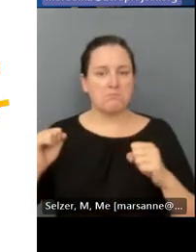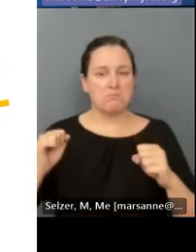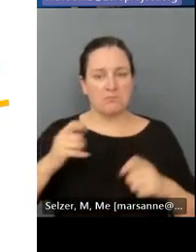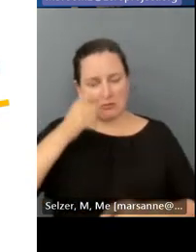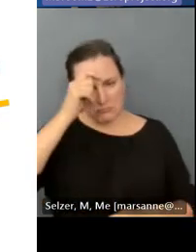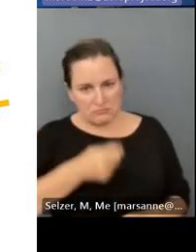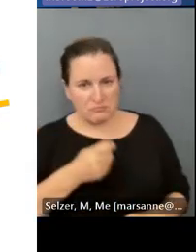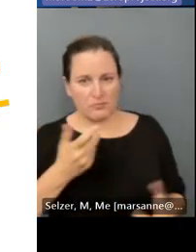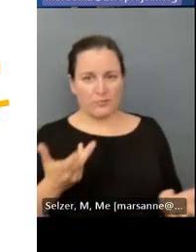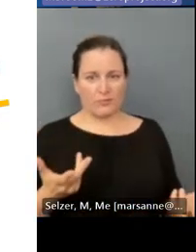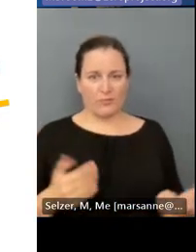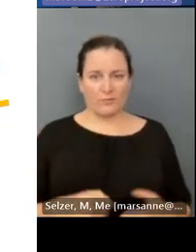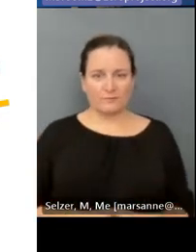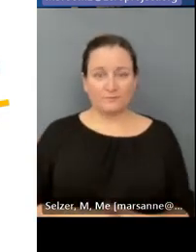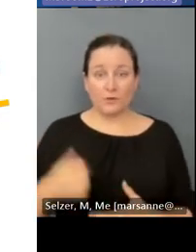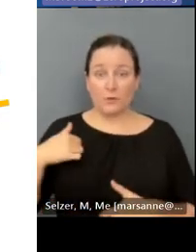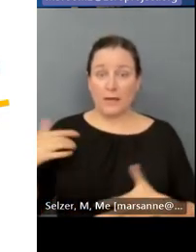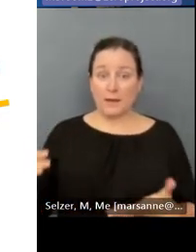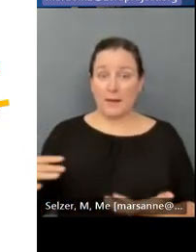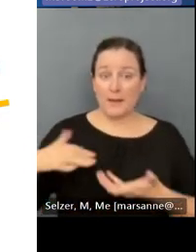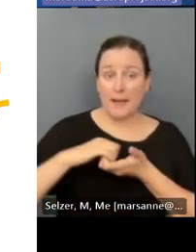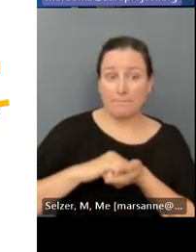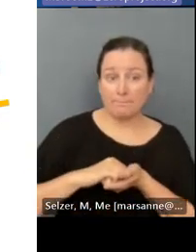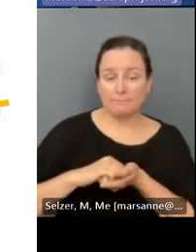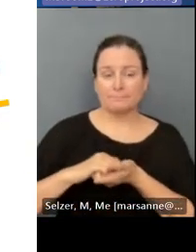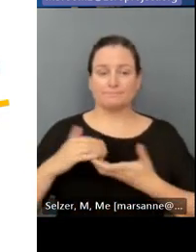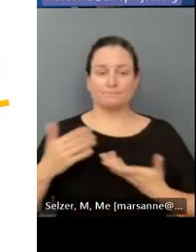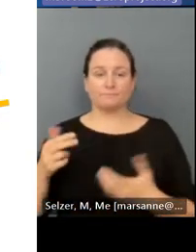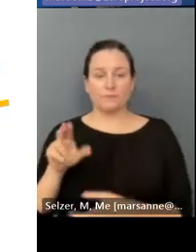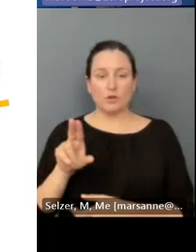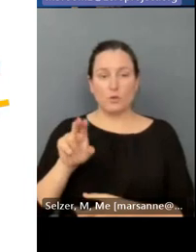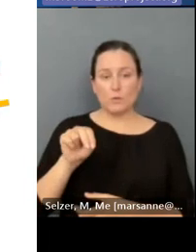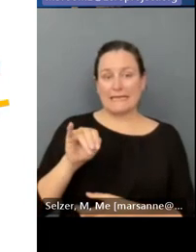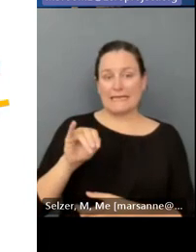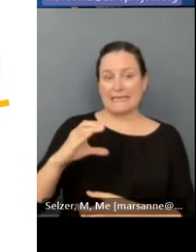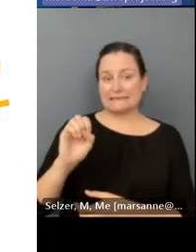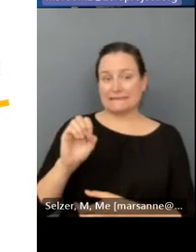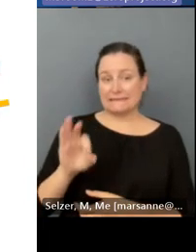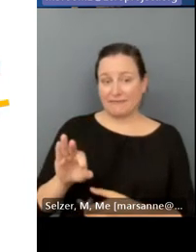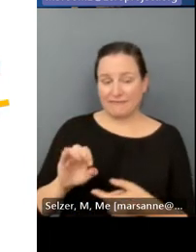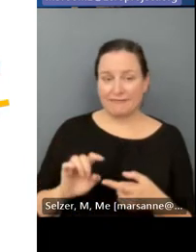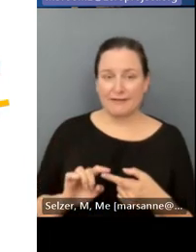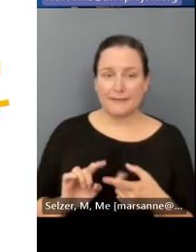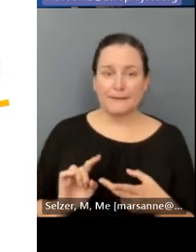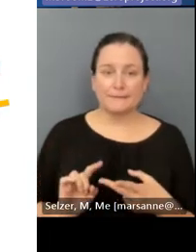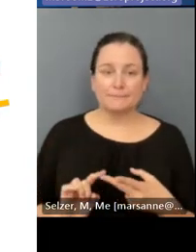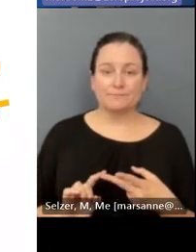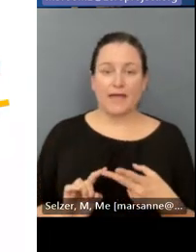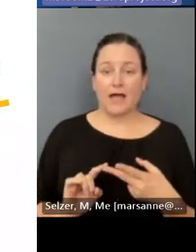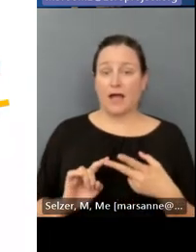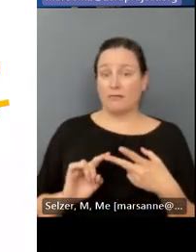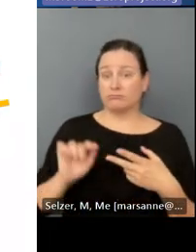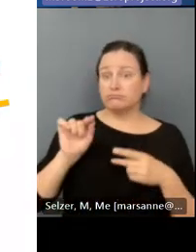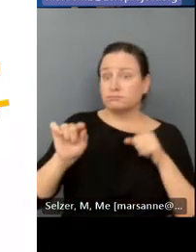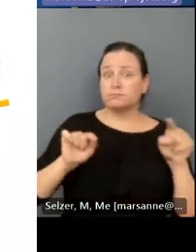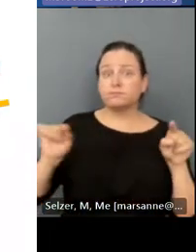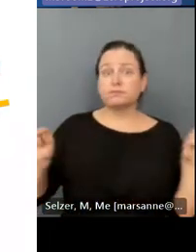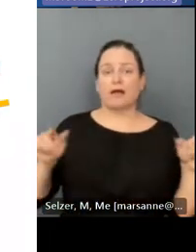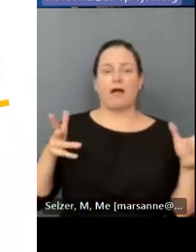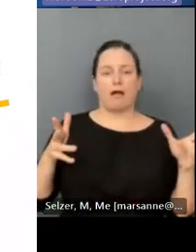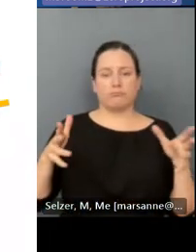formed successful partnership with UNICEF, World Vision, to reach more disadvantaged children in developing countries and